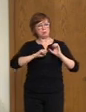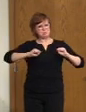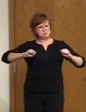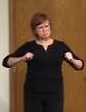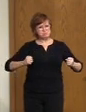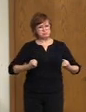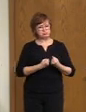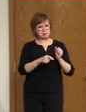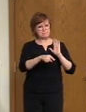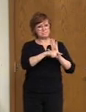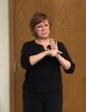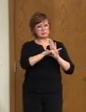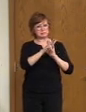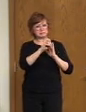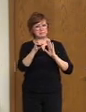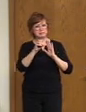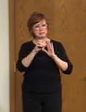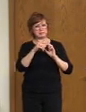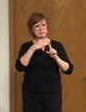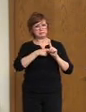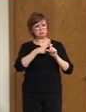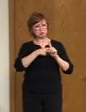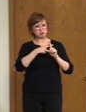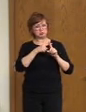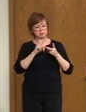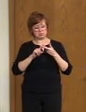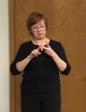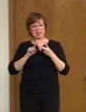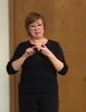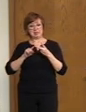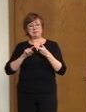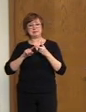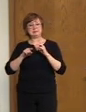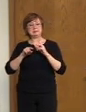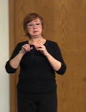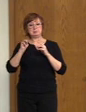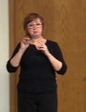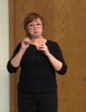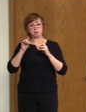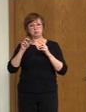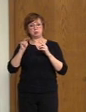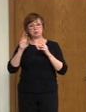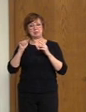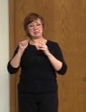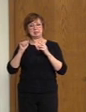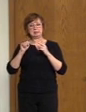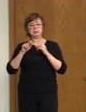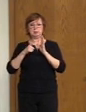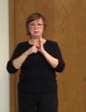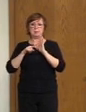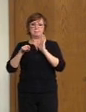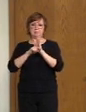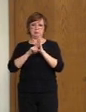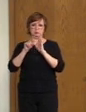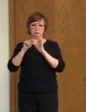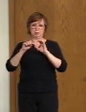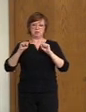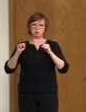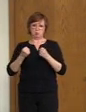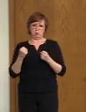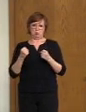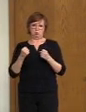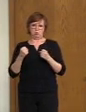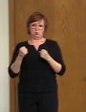-70. Moderna vaccine is required to be stored at -20, so we are doing some work now to establish the logistics around